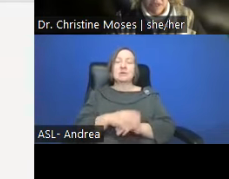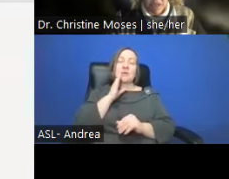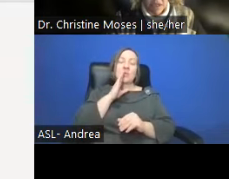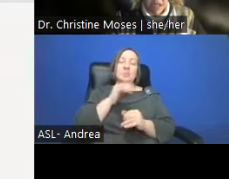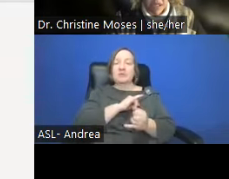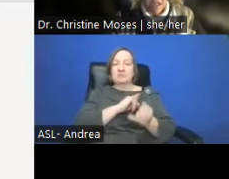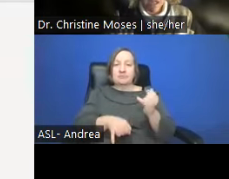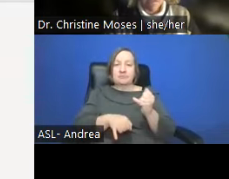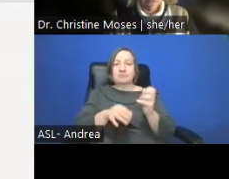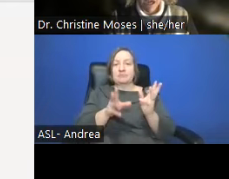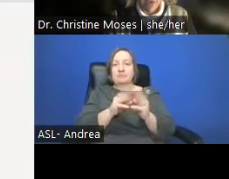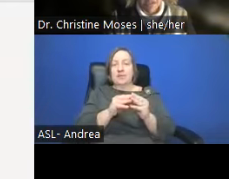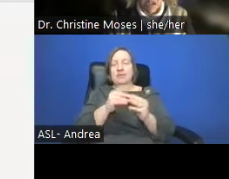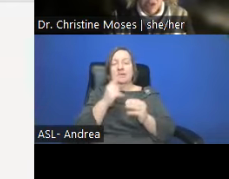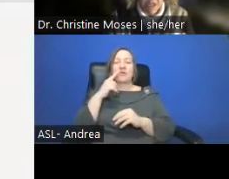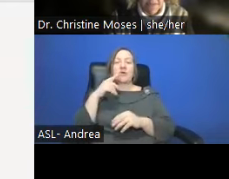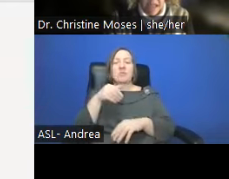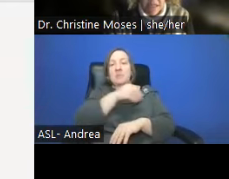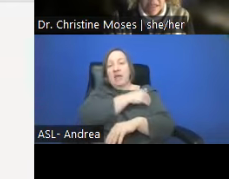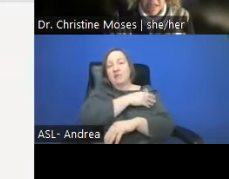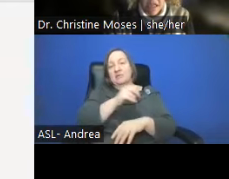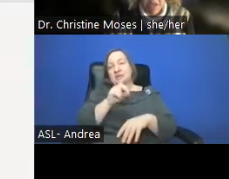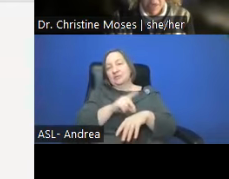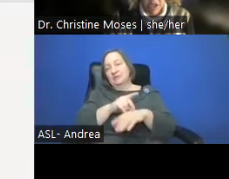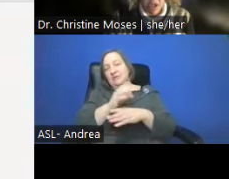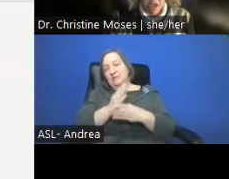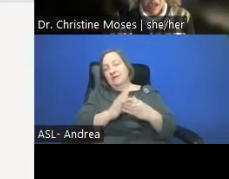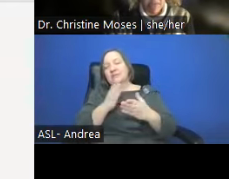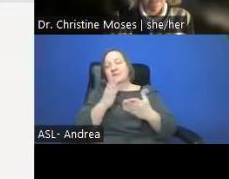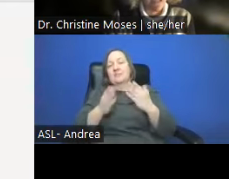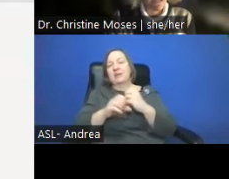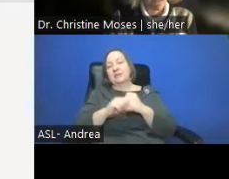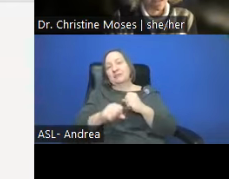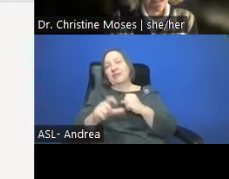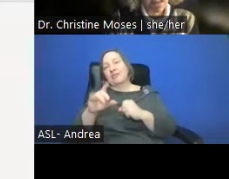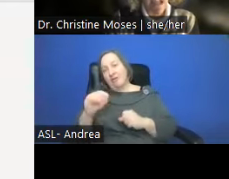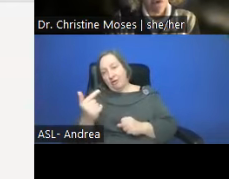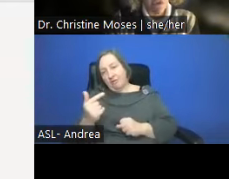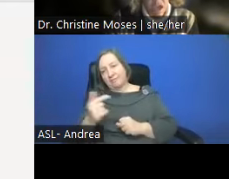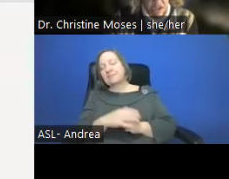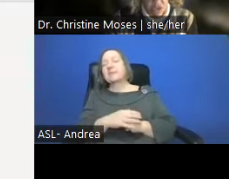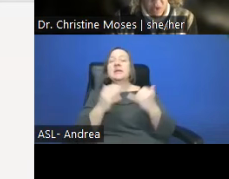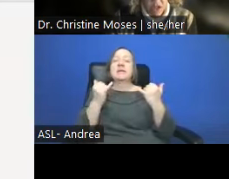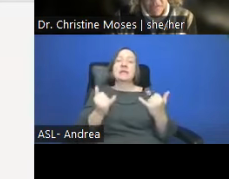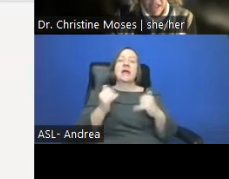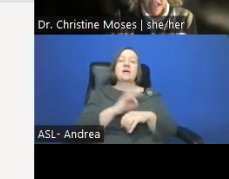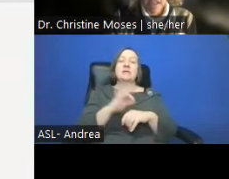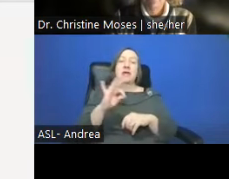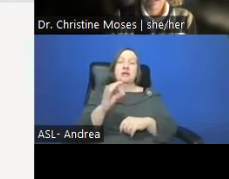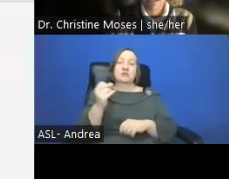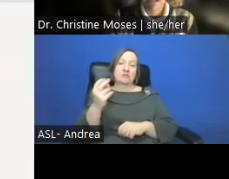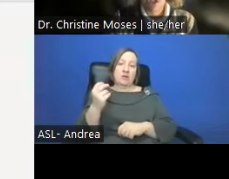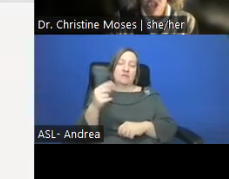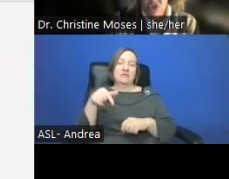final meeting of the powers and duties phase and may run long. It is now 9:12 and